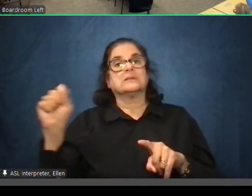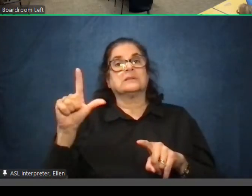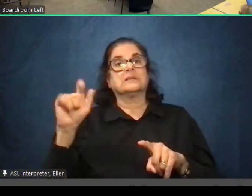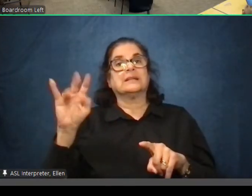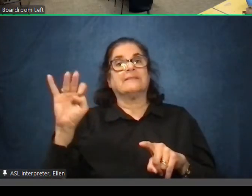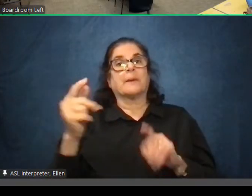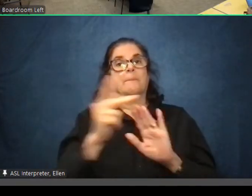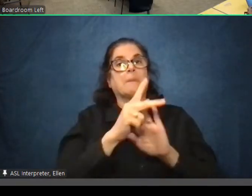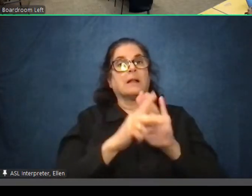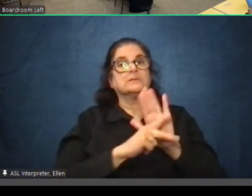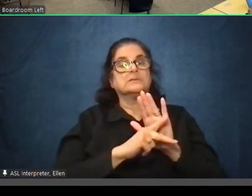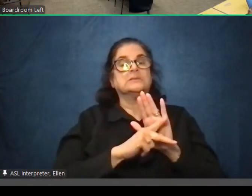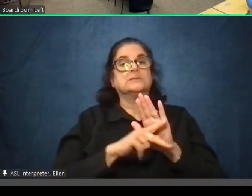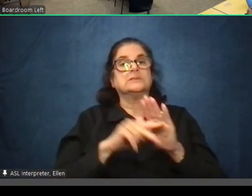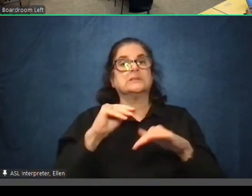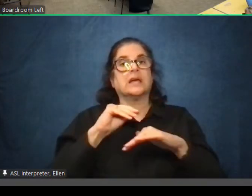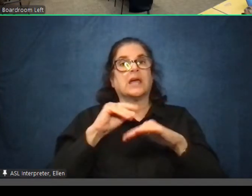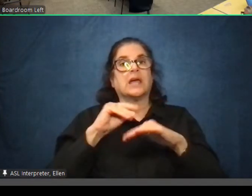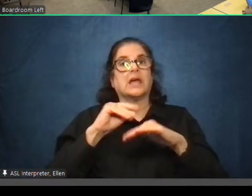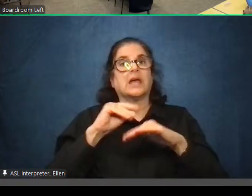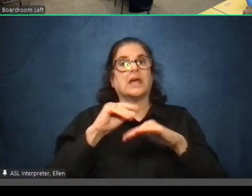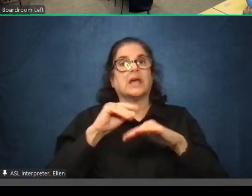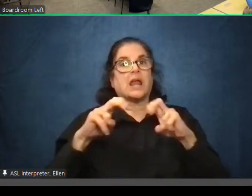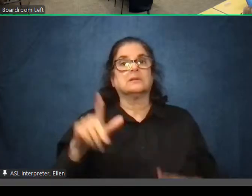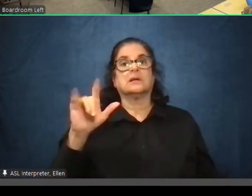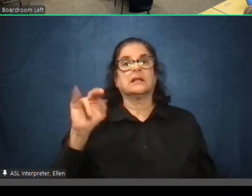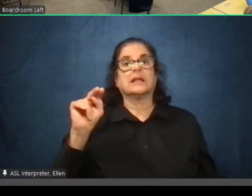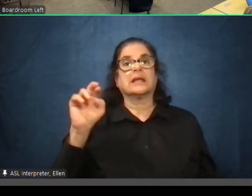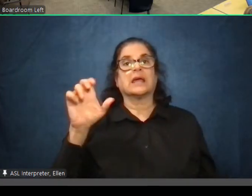Lincoln Edwards